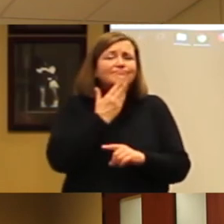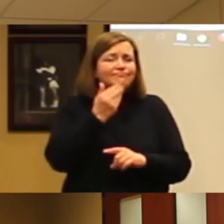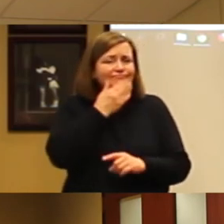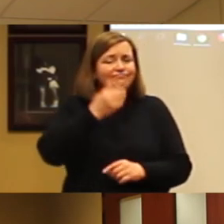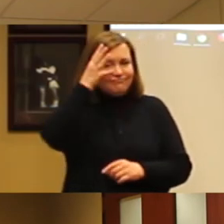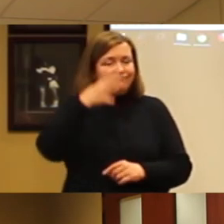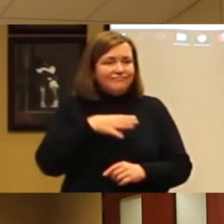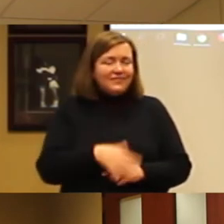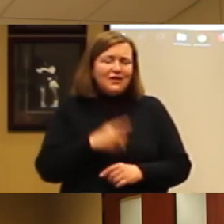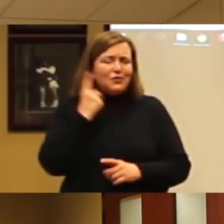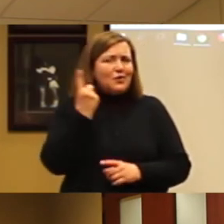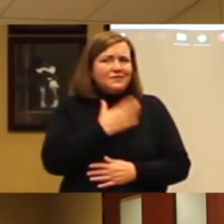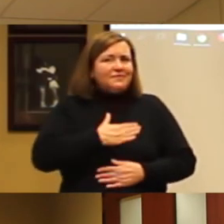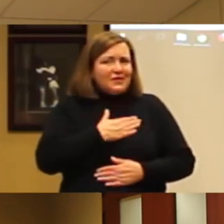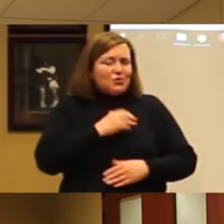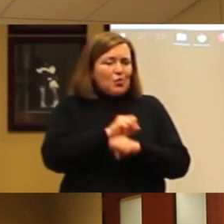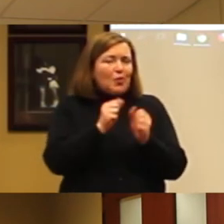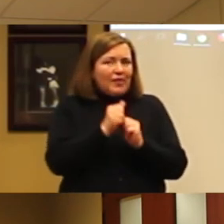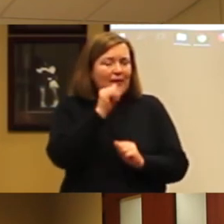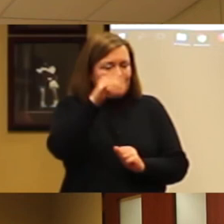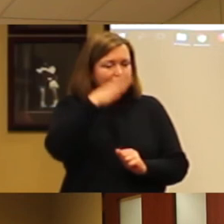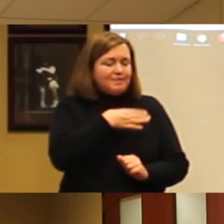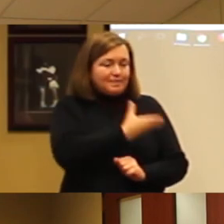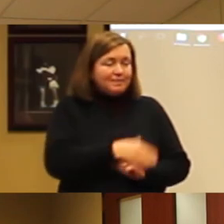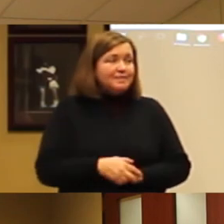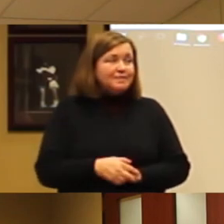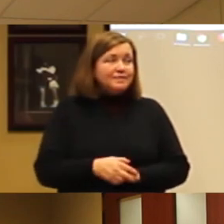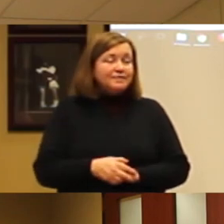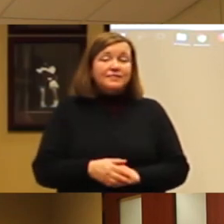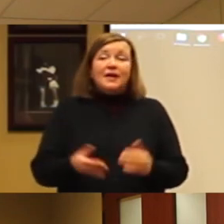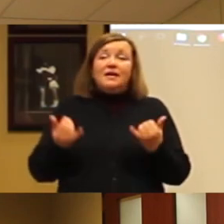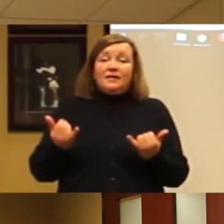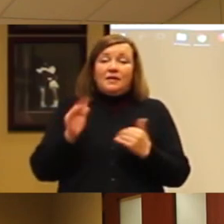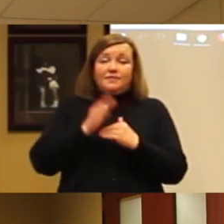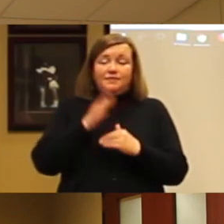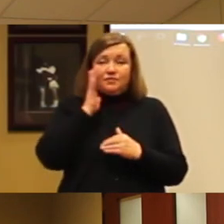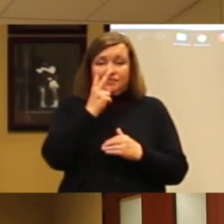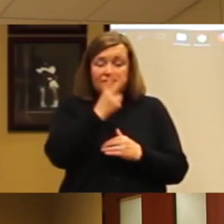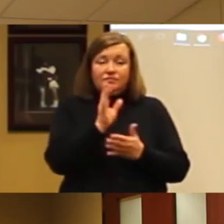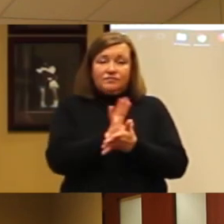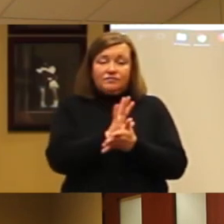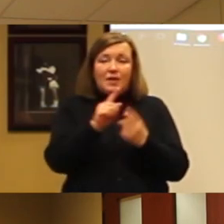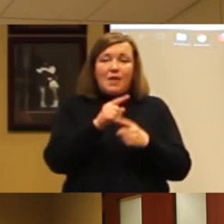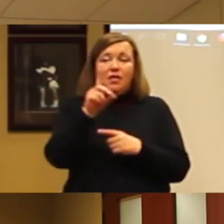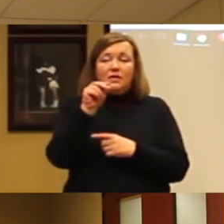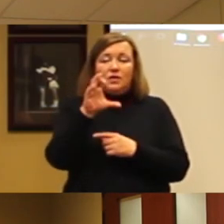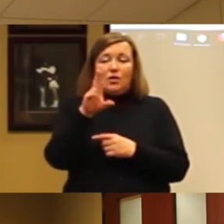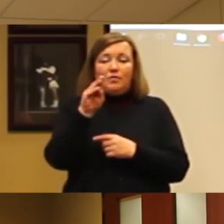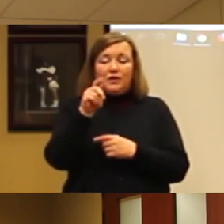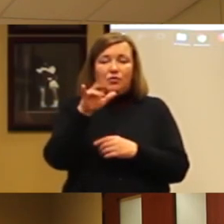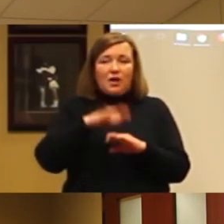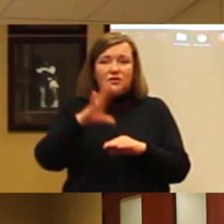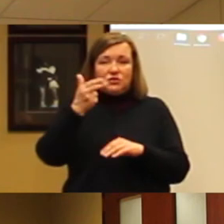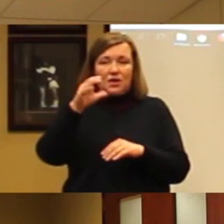It's a pleasure to work with him. We are going to see now the trailer on the documentary on Choco. Choco is